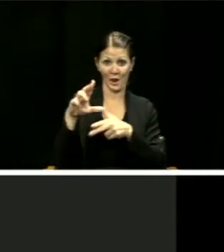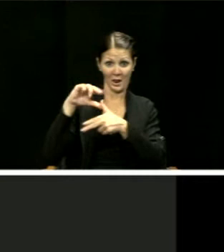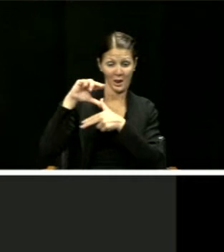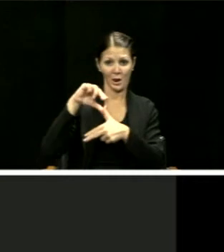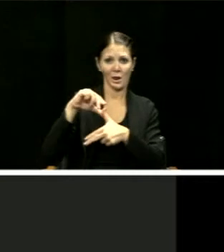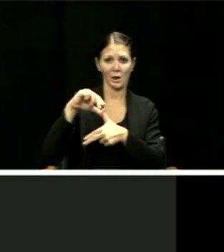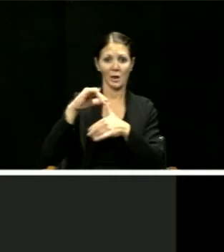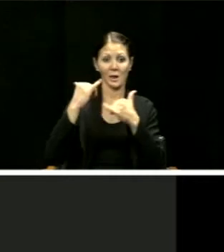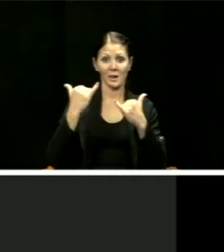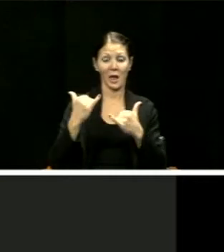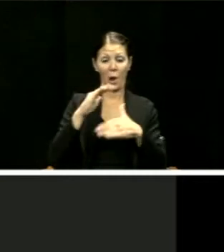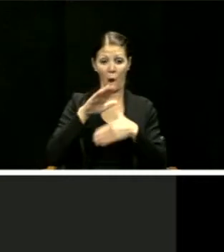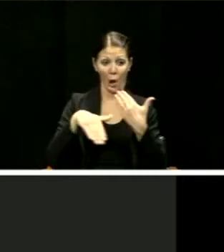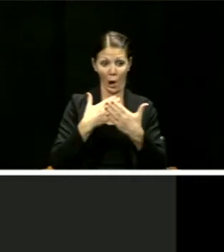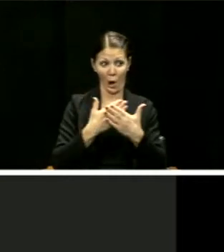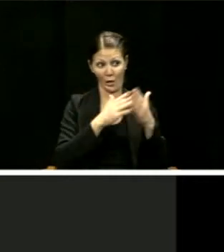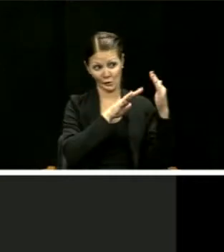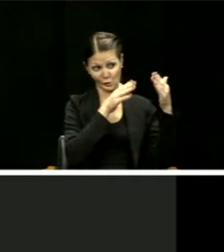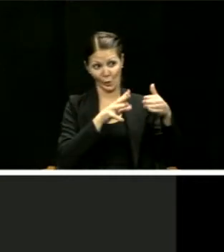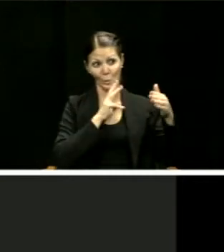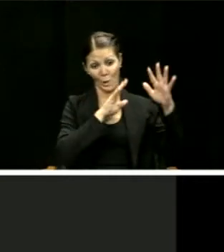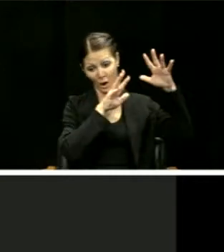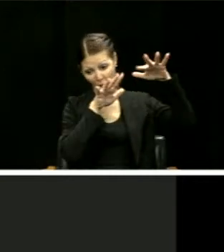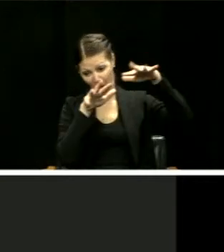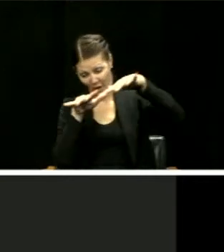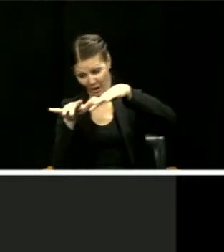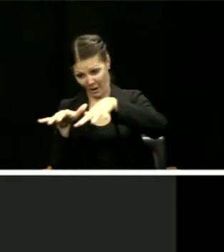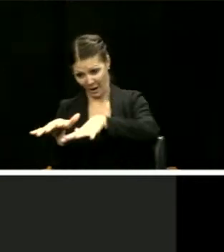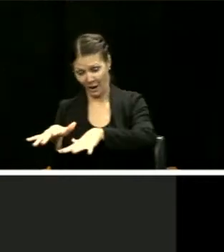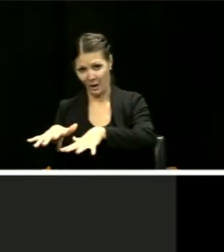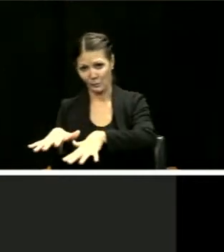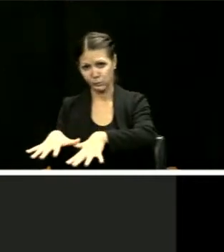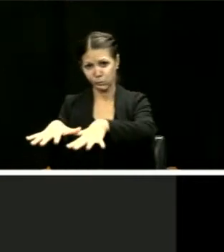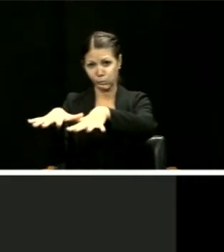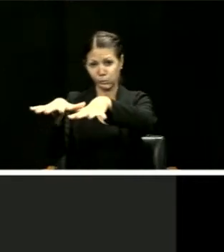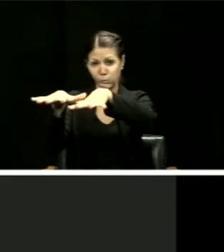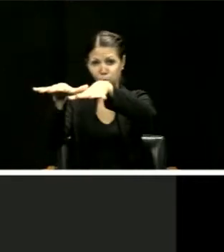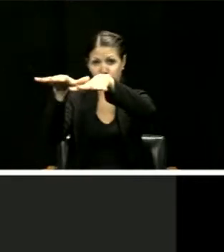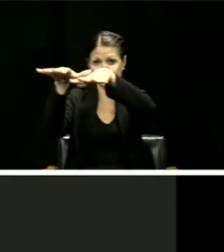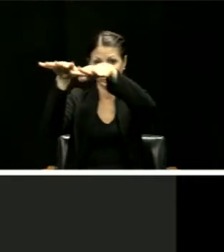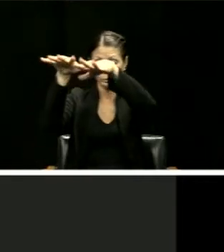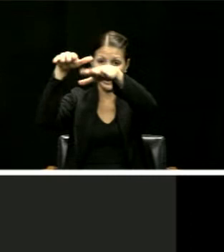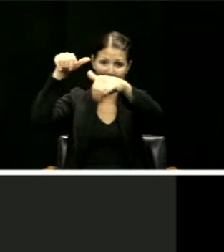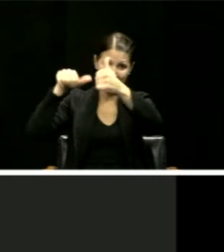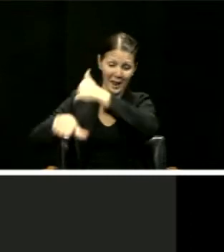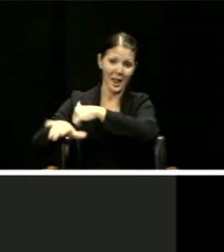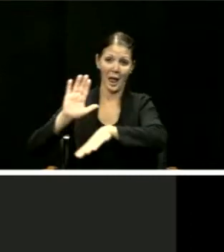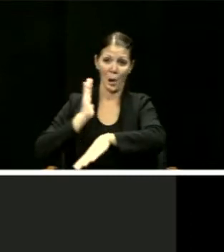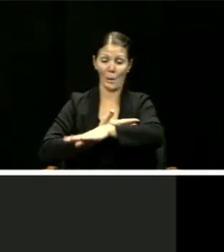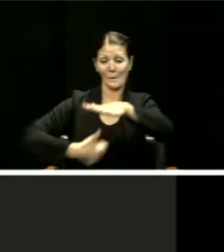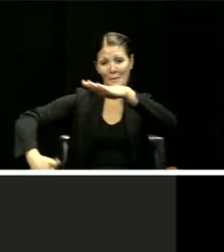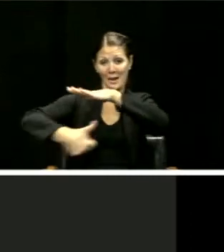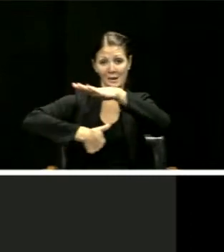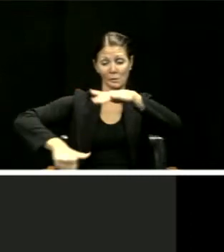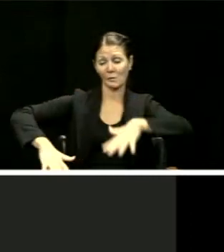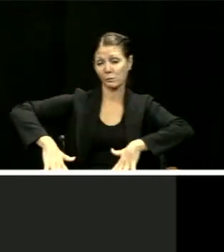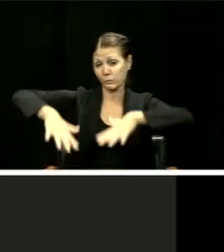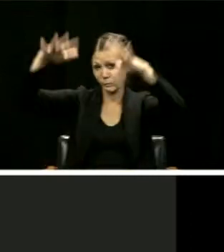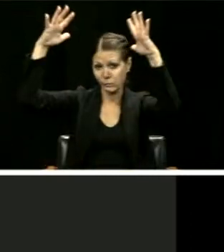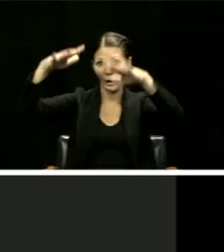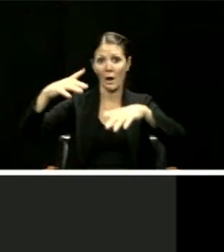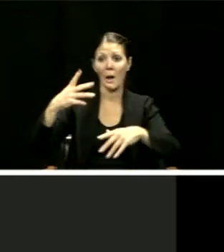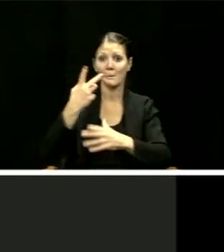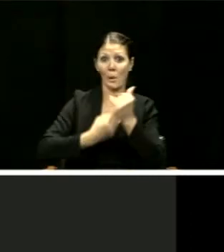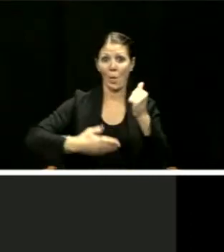all of the street's water, and we got several feet of water rushing into our basement from both